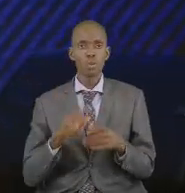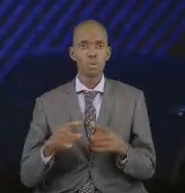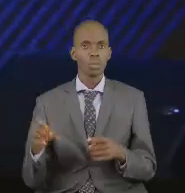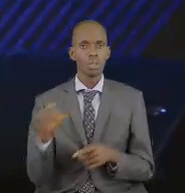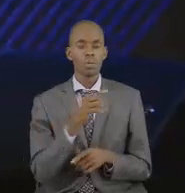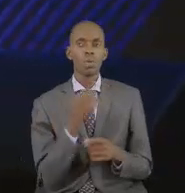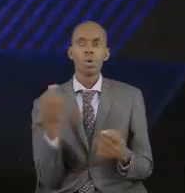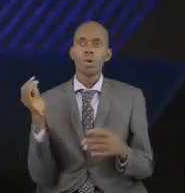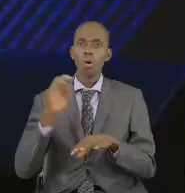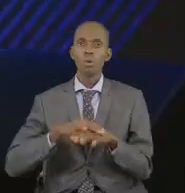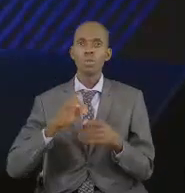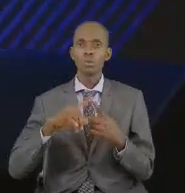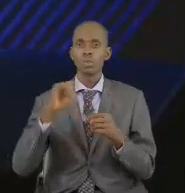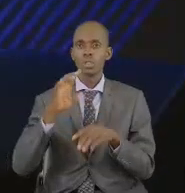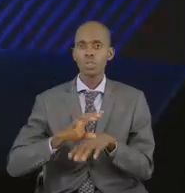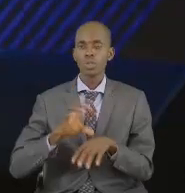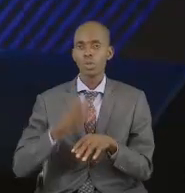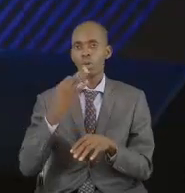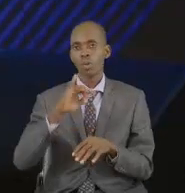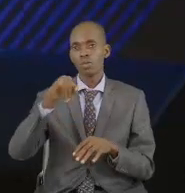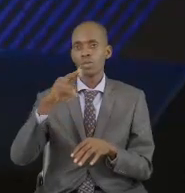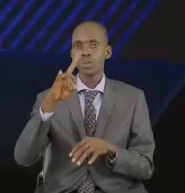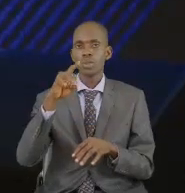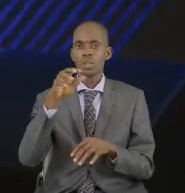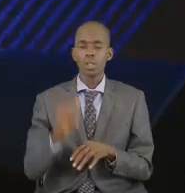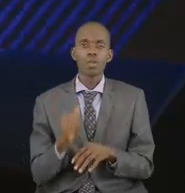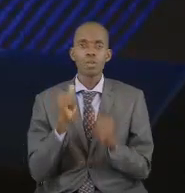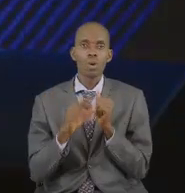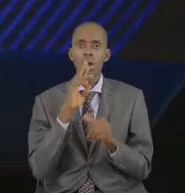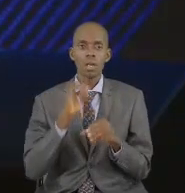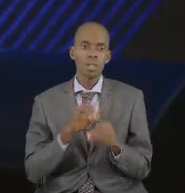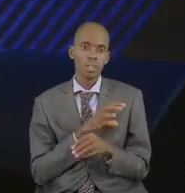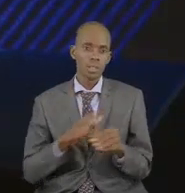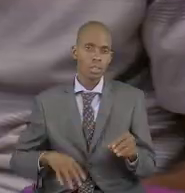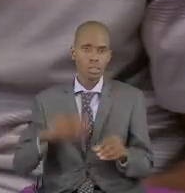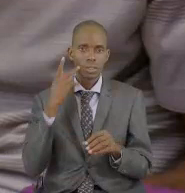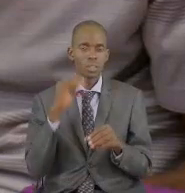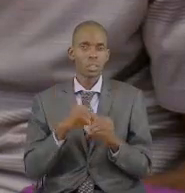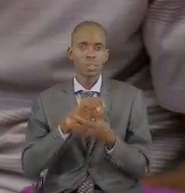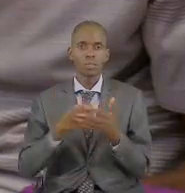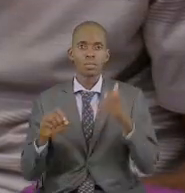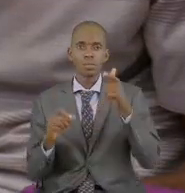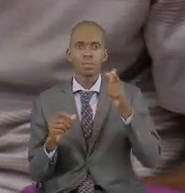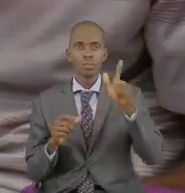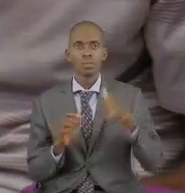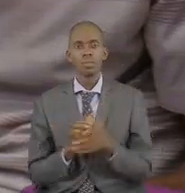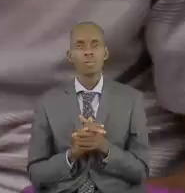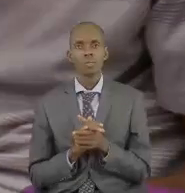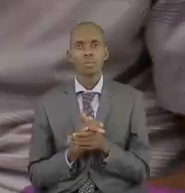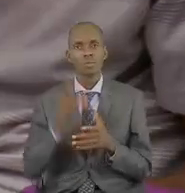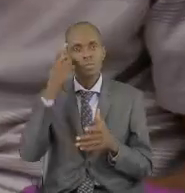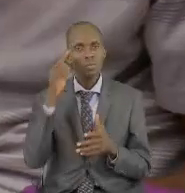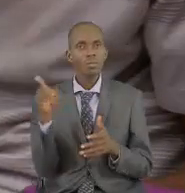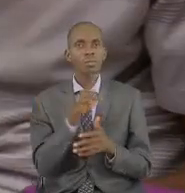the churches of Judea, which were in Christ. Verse 23 says, but they had